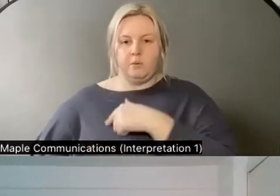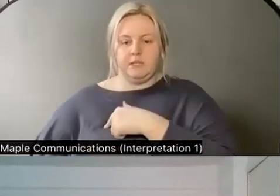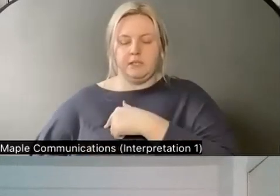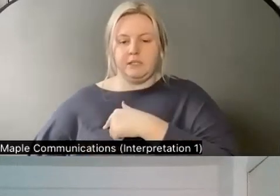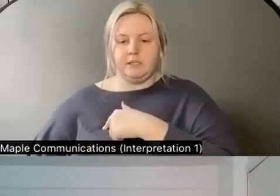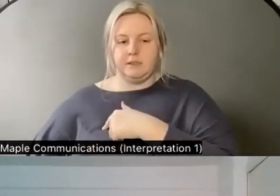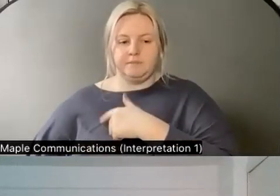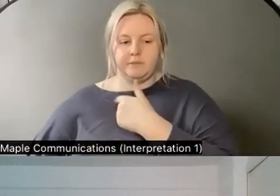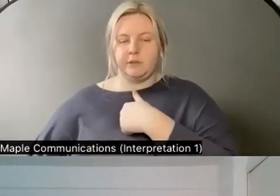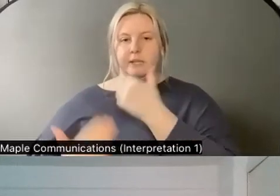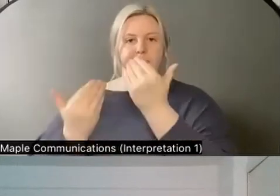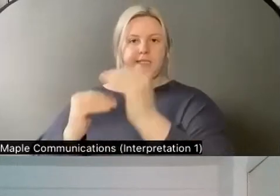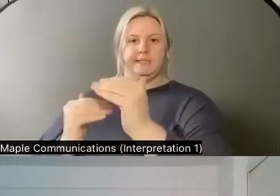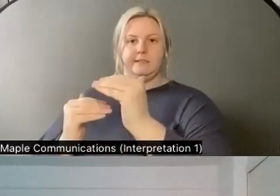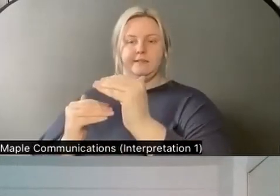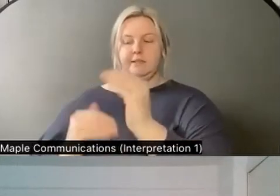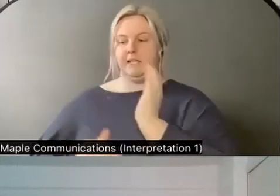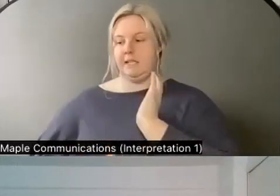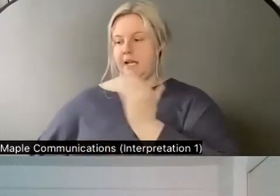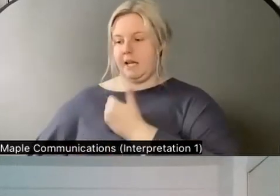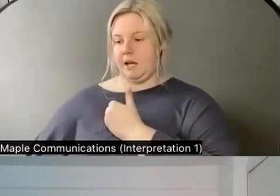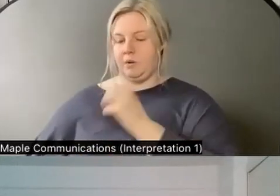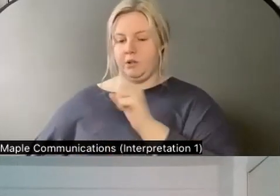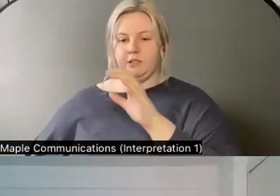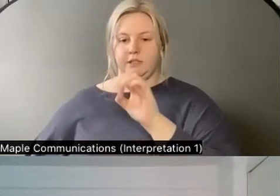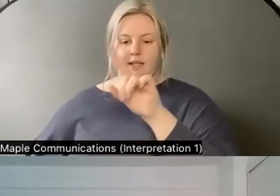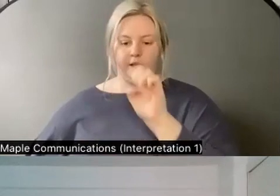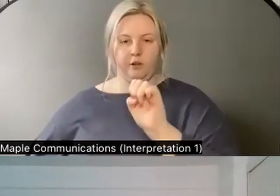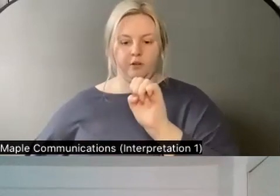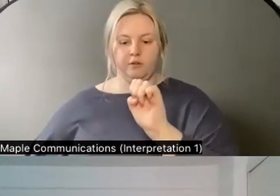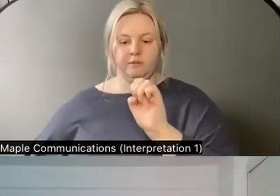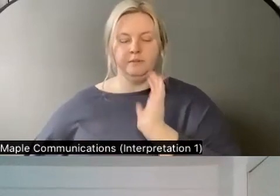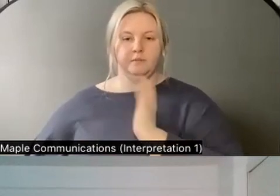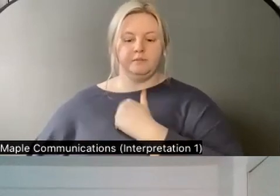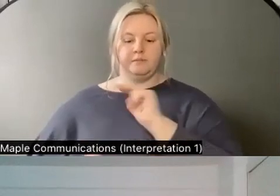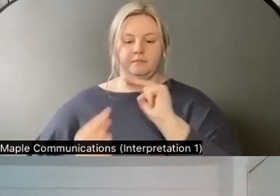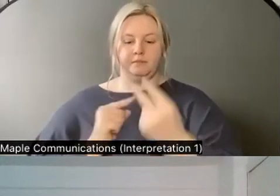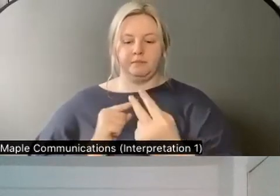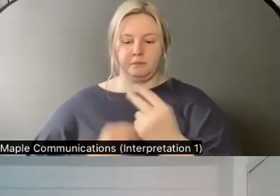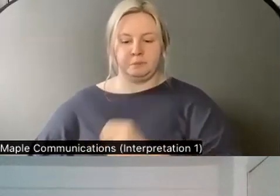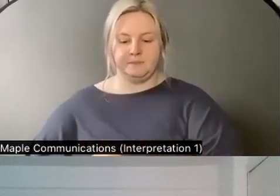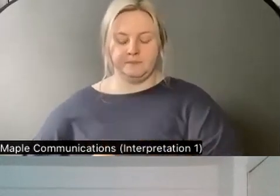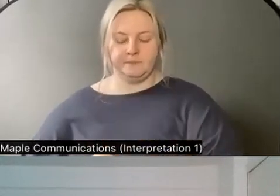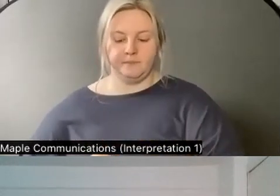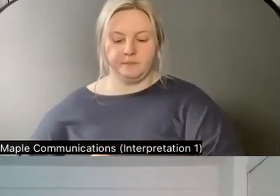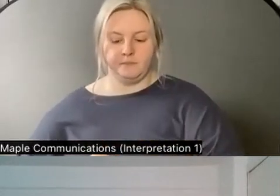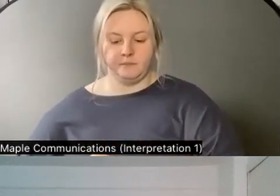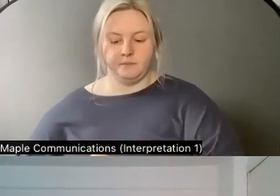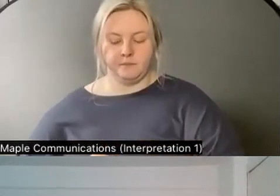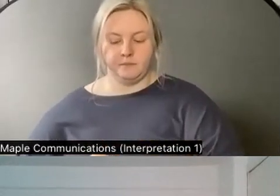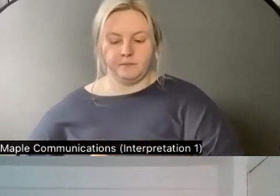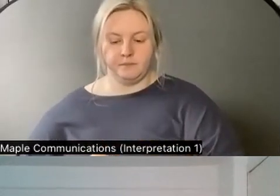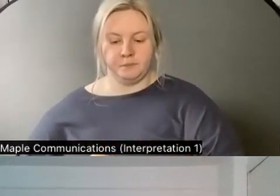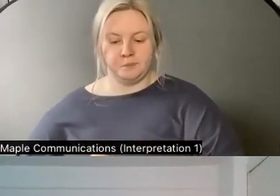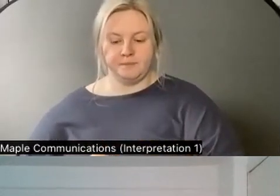restricted in our scale of, in our scope, restricted in our scope about which things apply